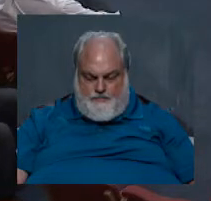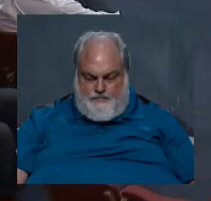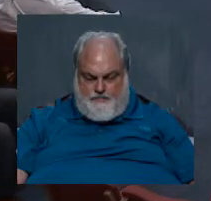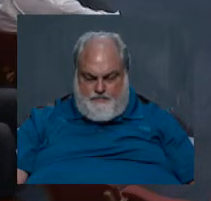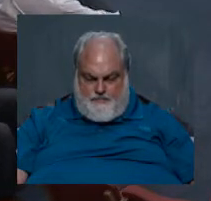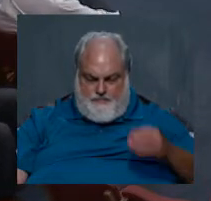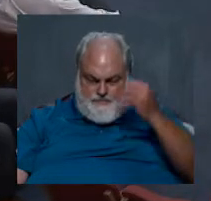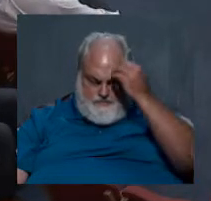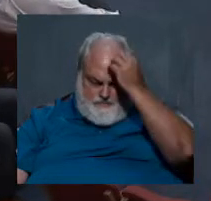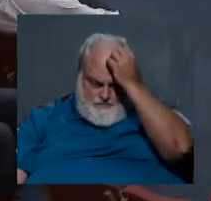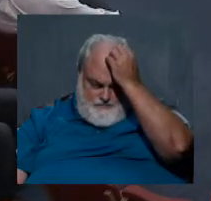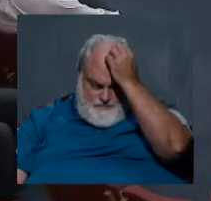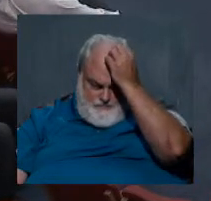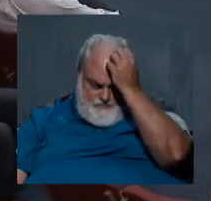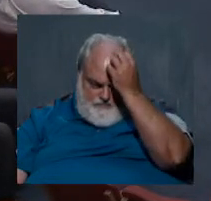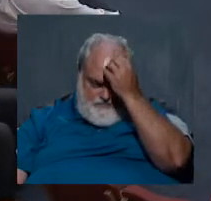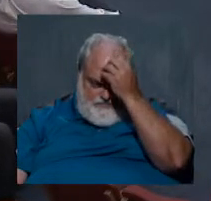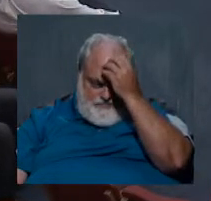Okay. It is canceled, yeah.